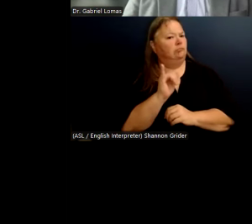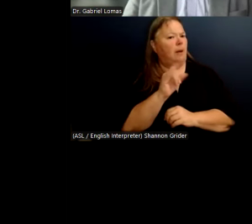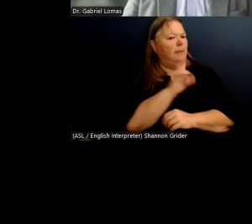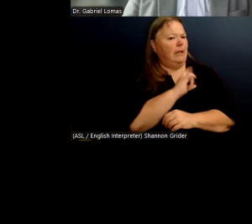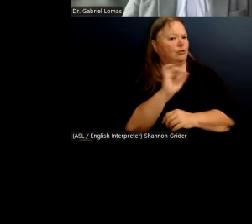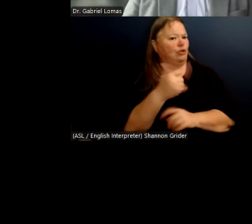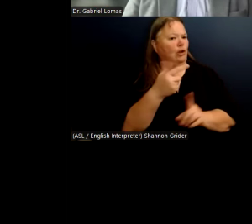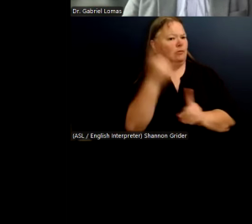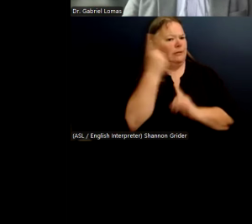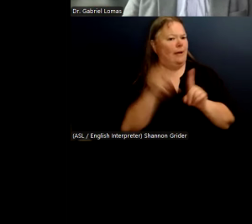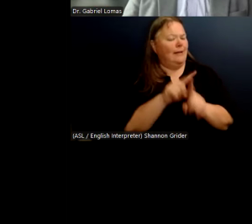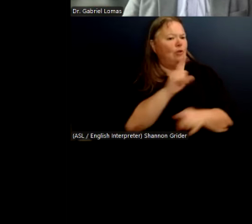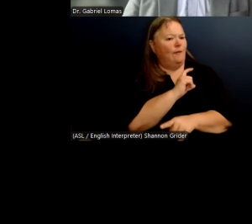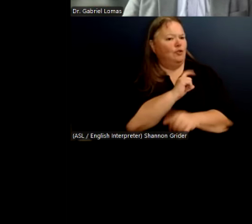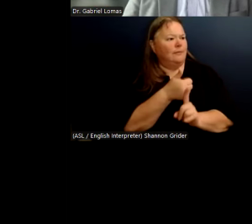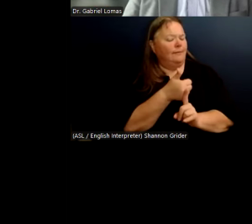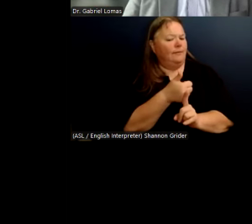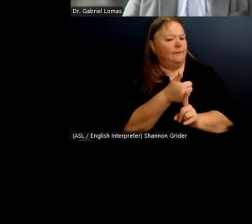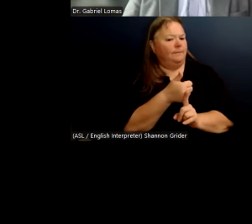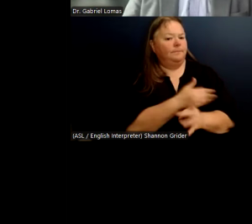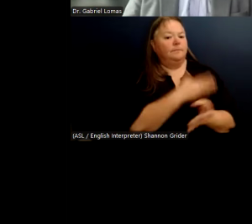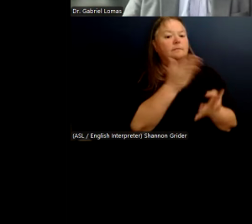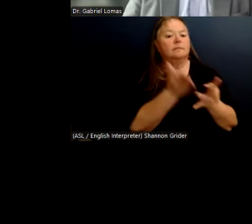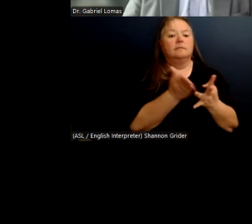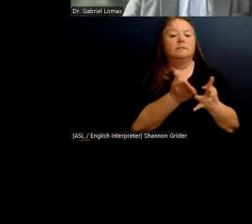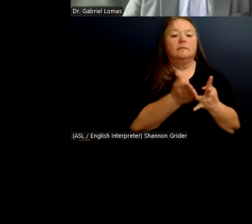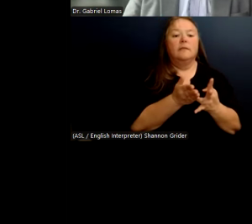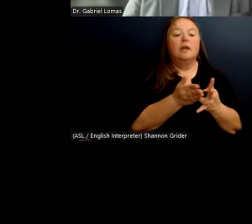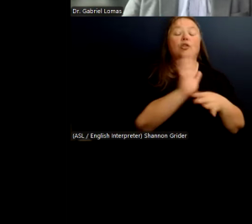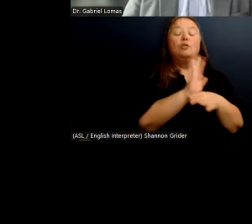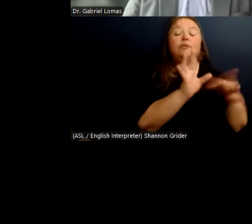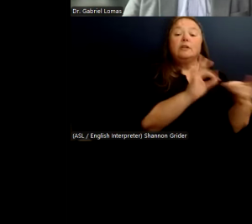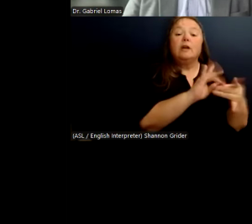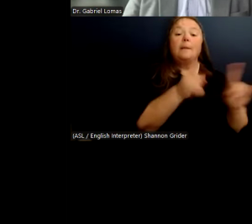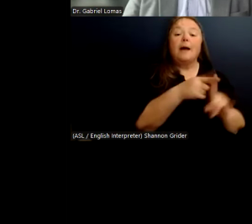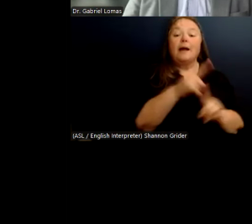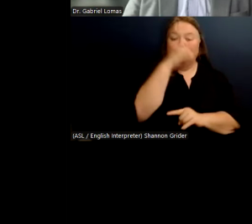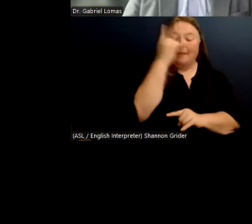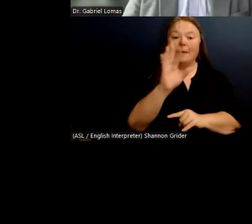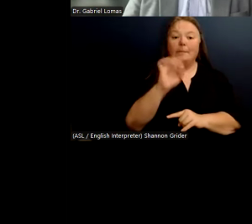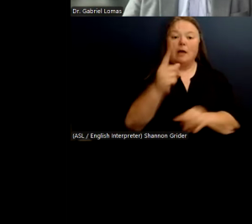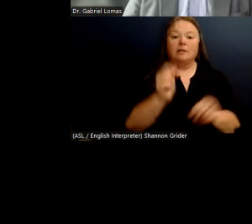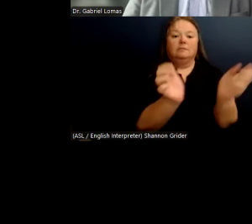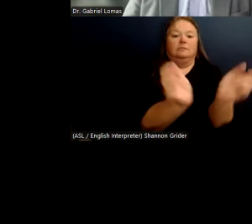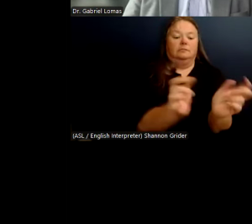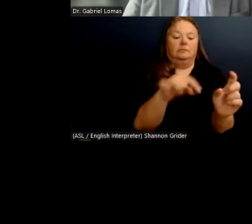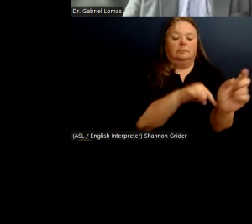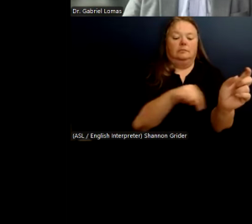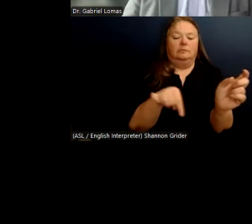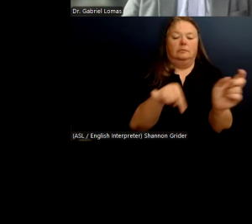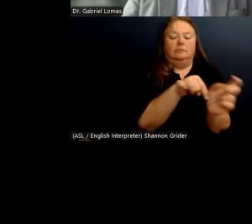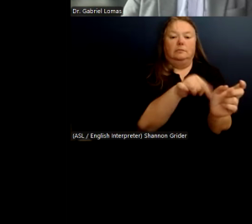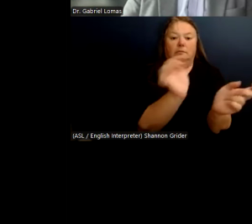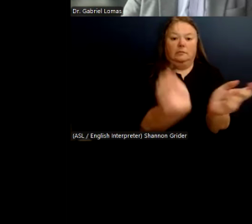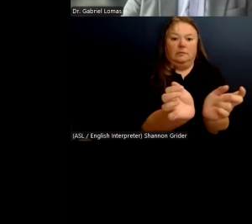The film talked about a black box being padlocked, including Michelle's hands. What were your initial thoughts and reactions when you saw that?